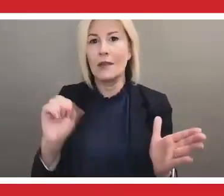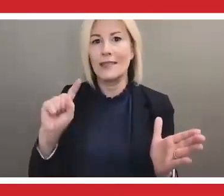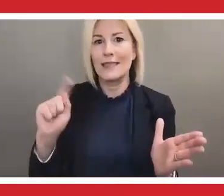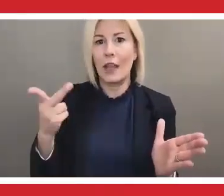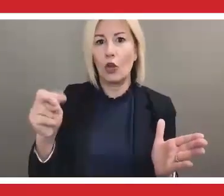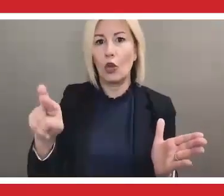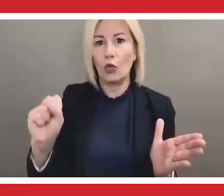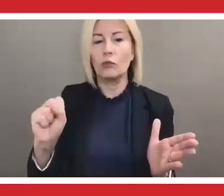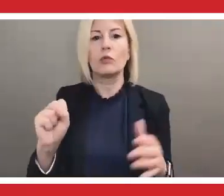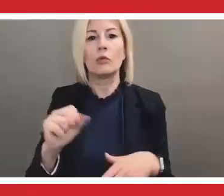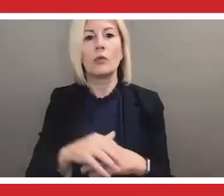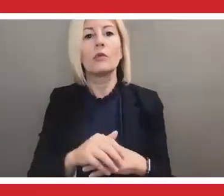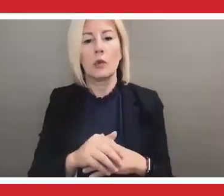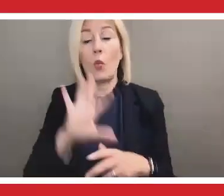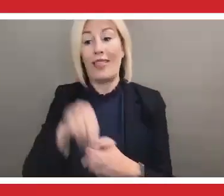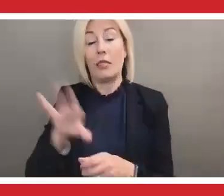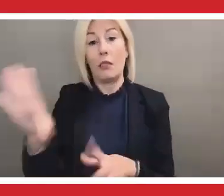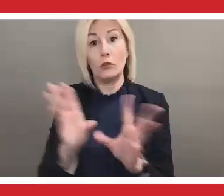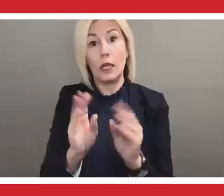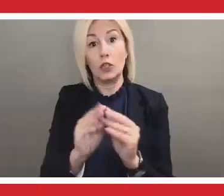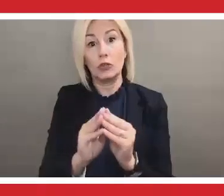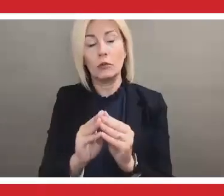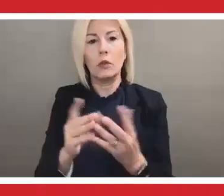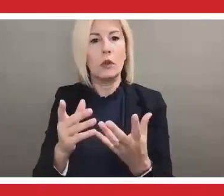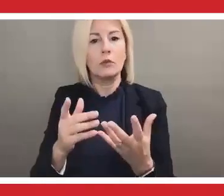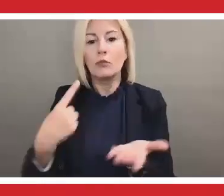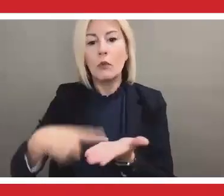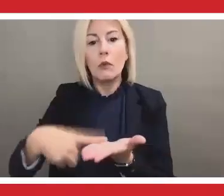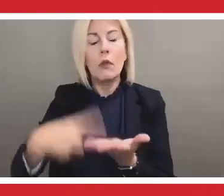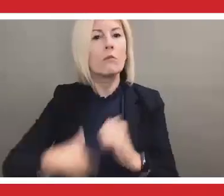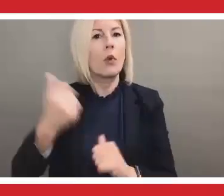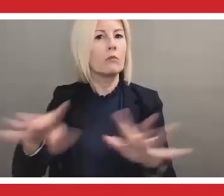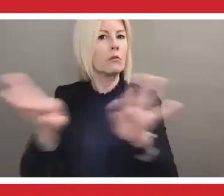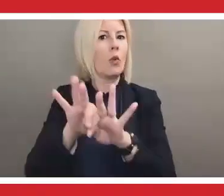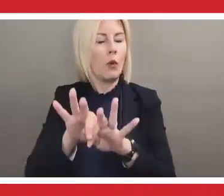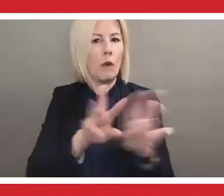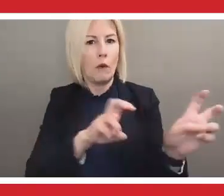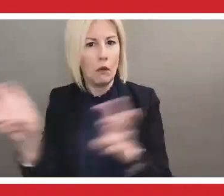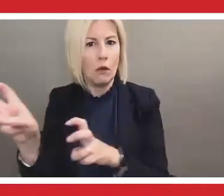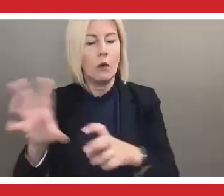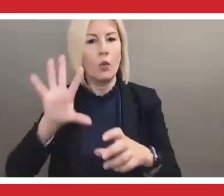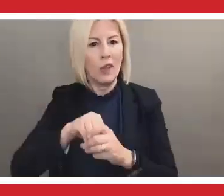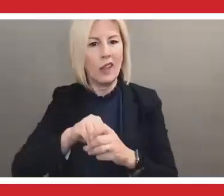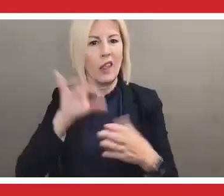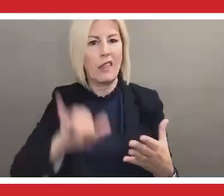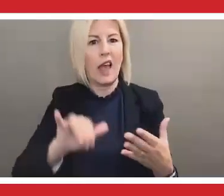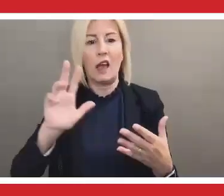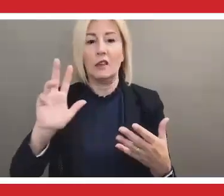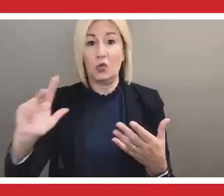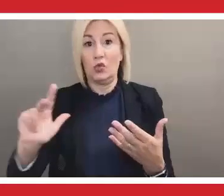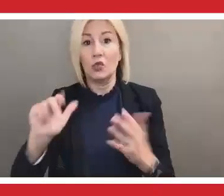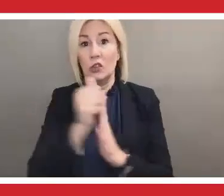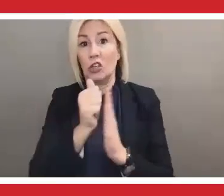refer in their sessions to the most pressing global issues mentioned in the 2030 Agenda for